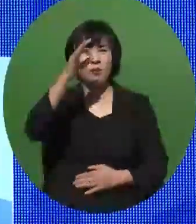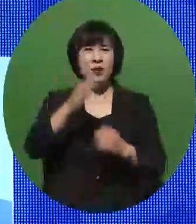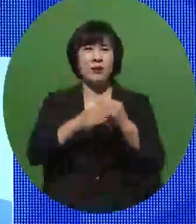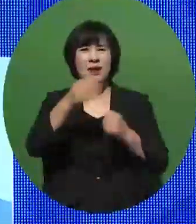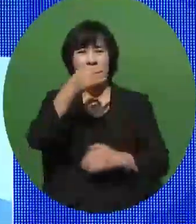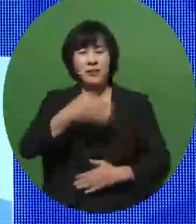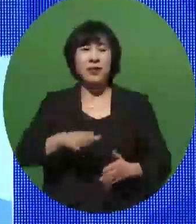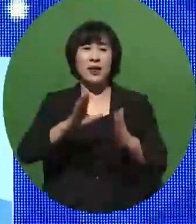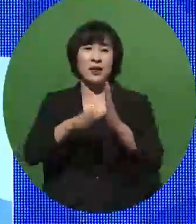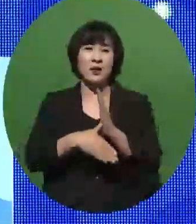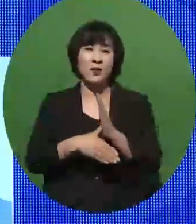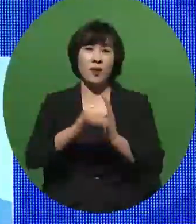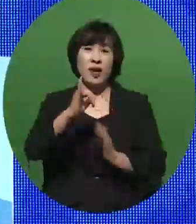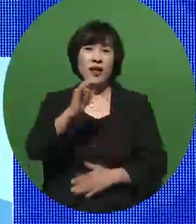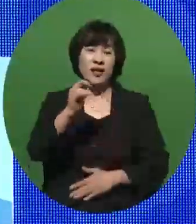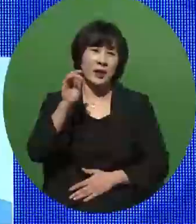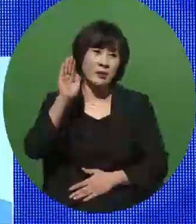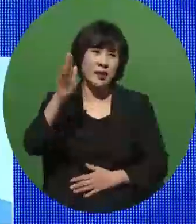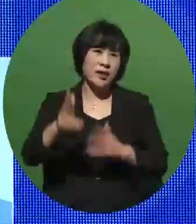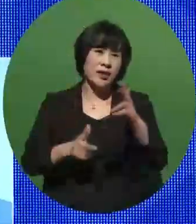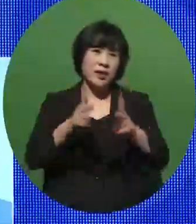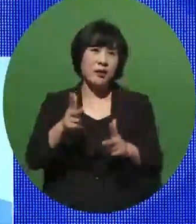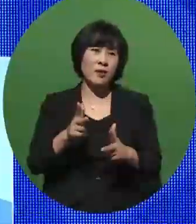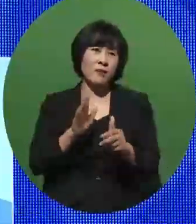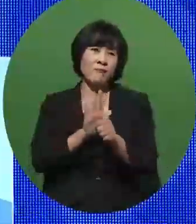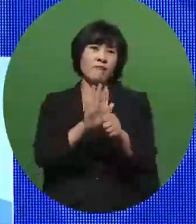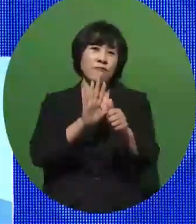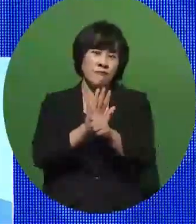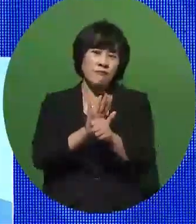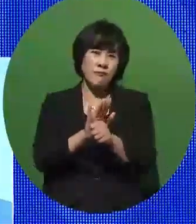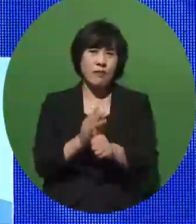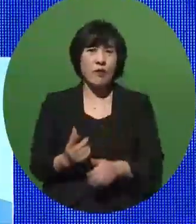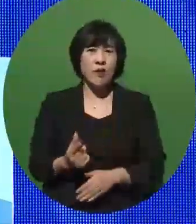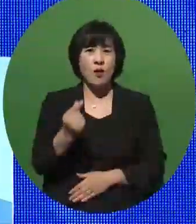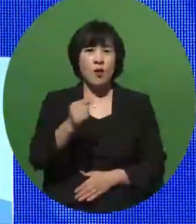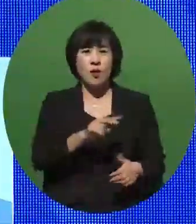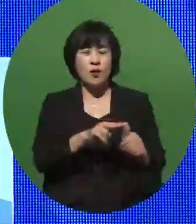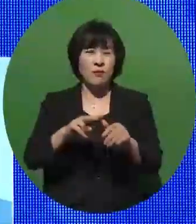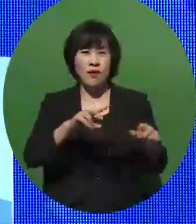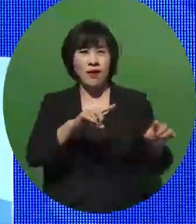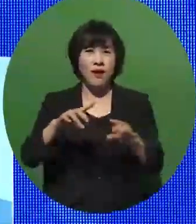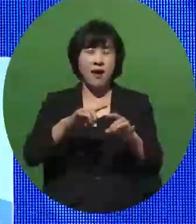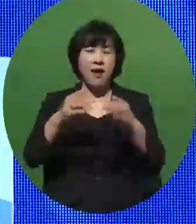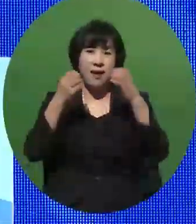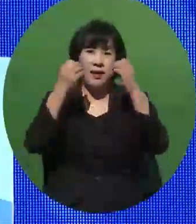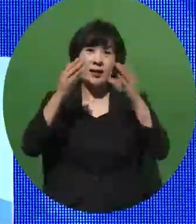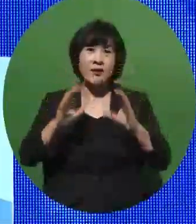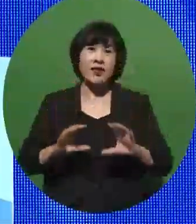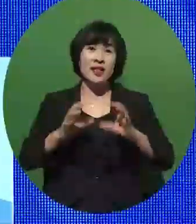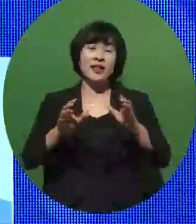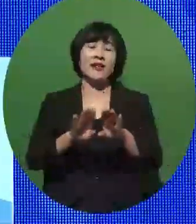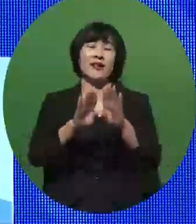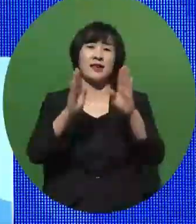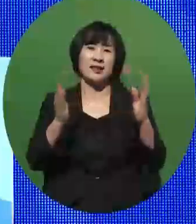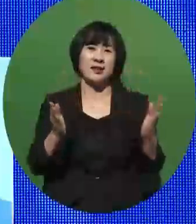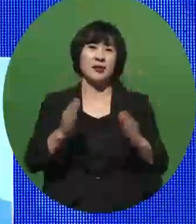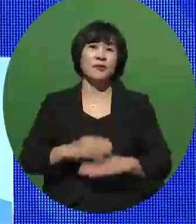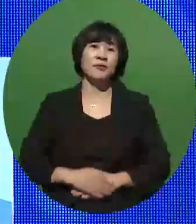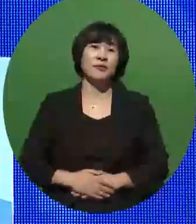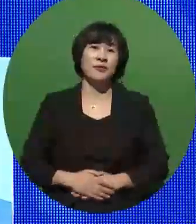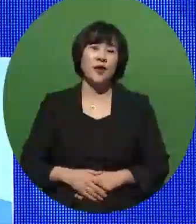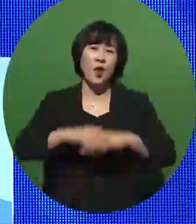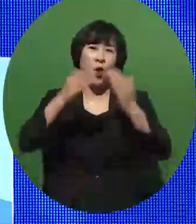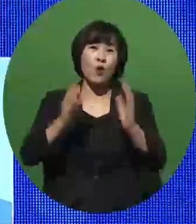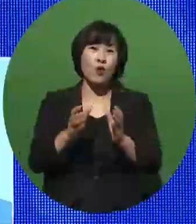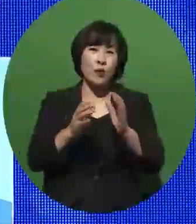the time and space. He has opened up a new world of high-speed internet by nurturing